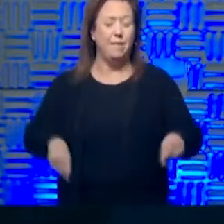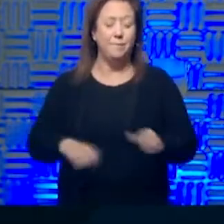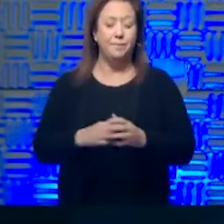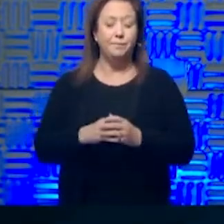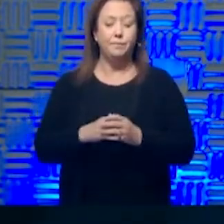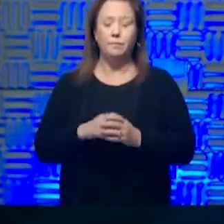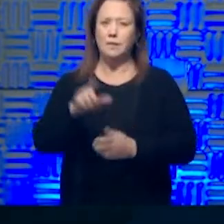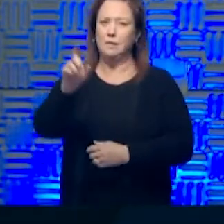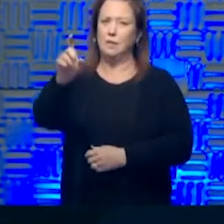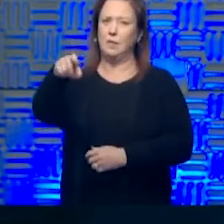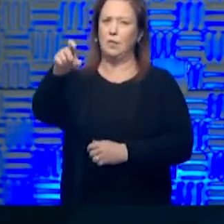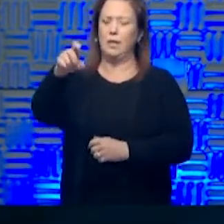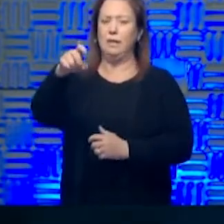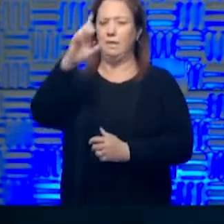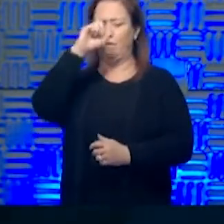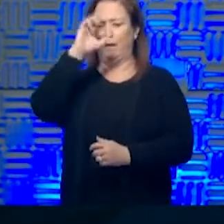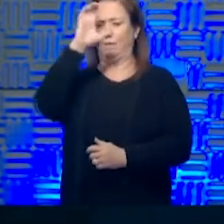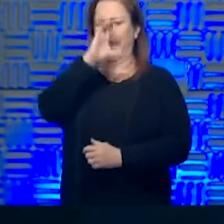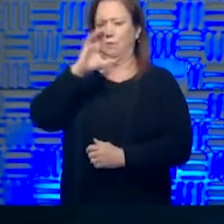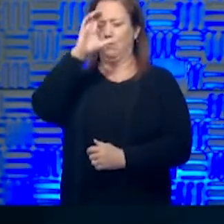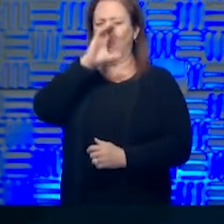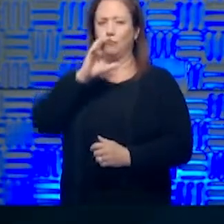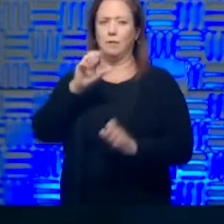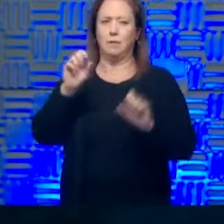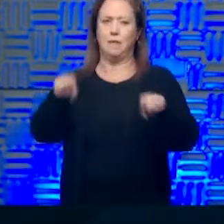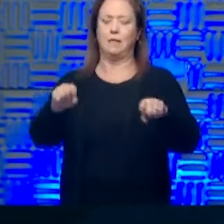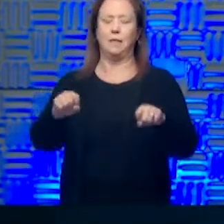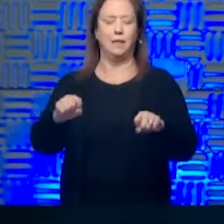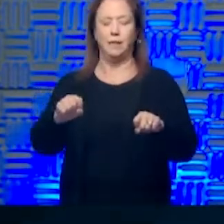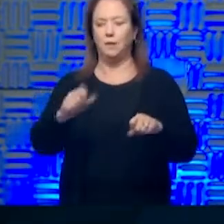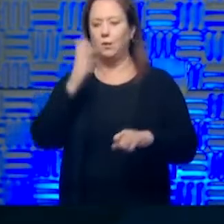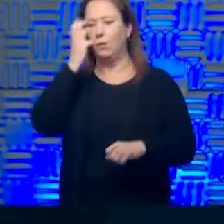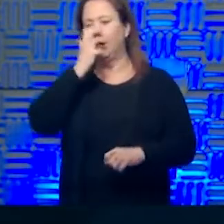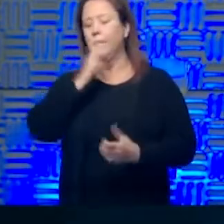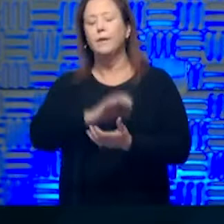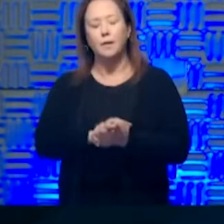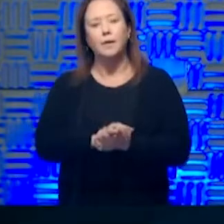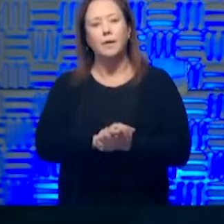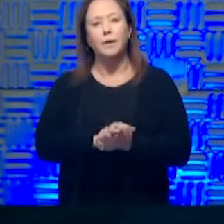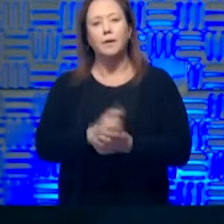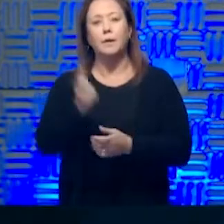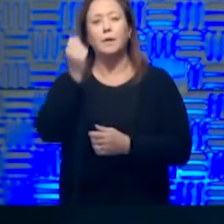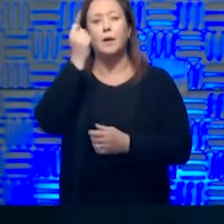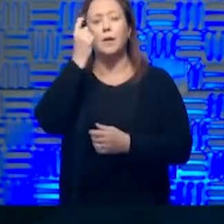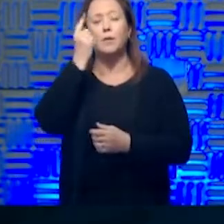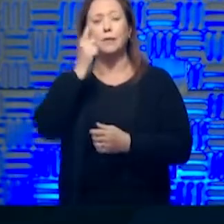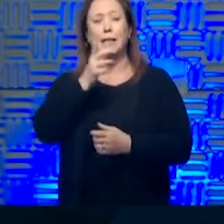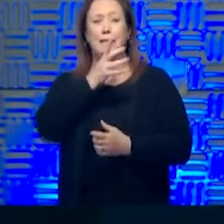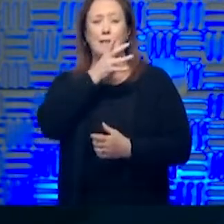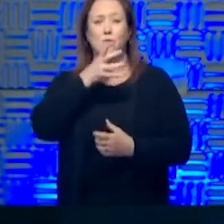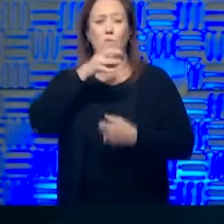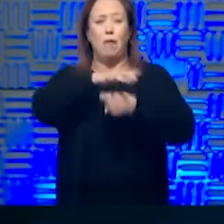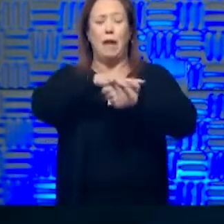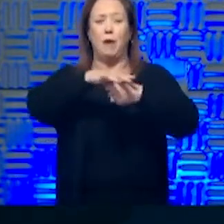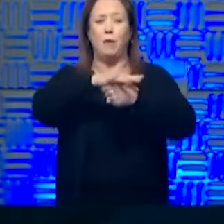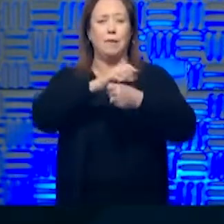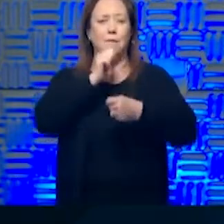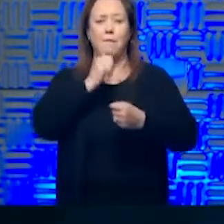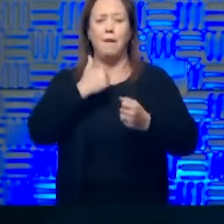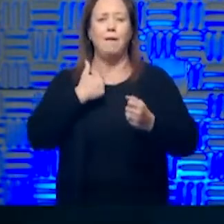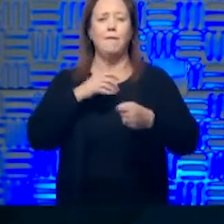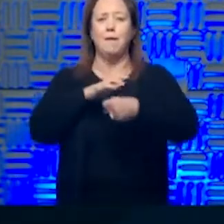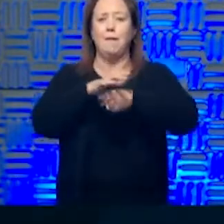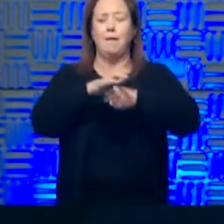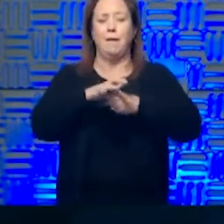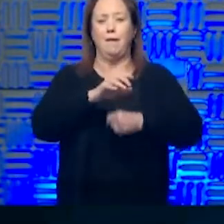the need for a surge capacity is huge. Many of these are underserved already, and many of these students